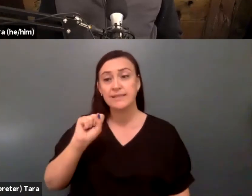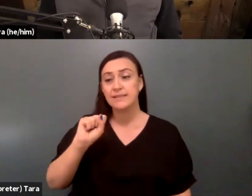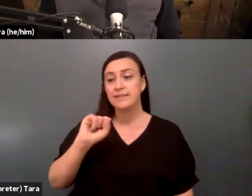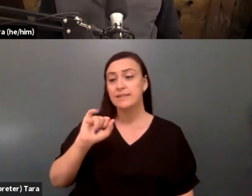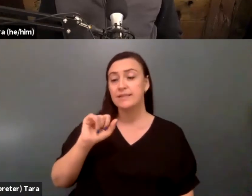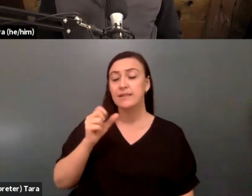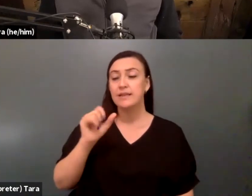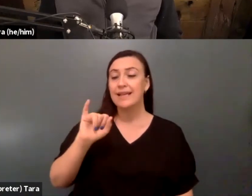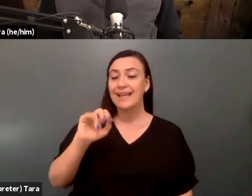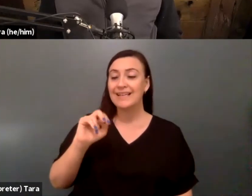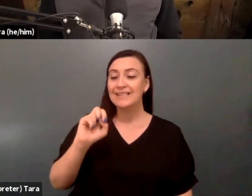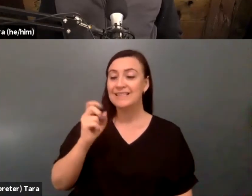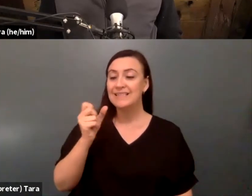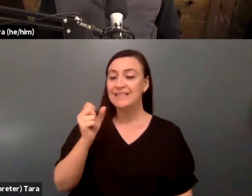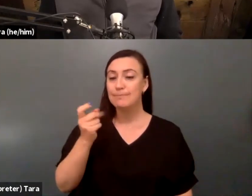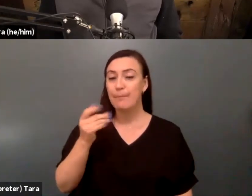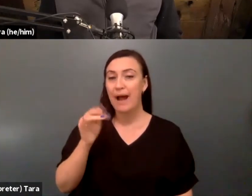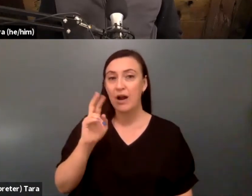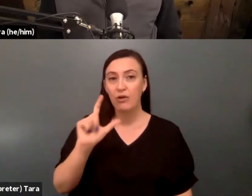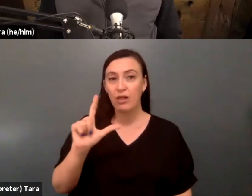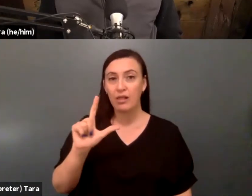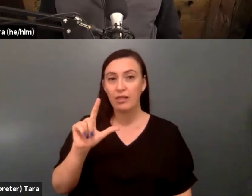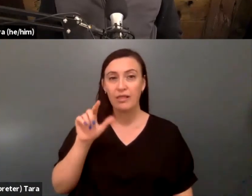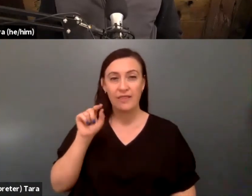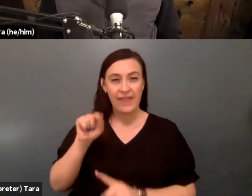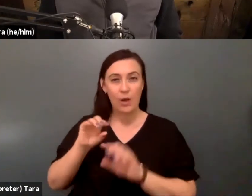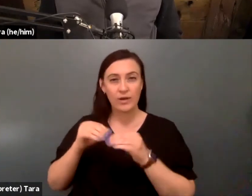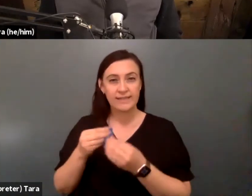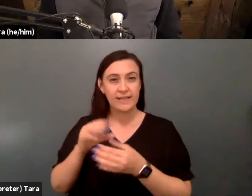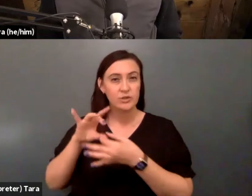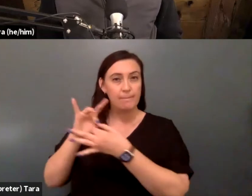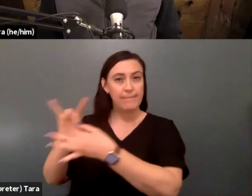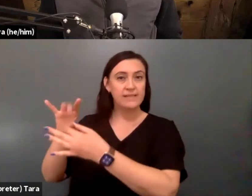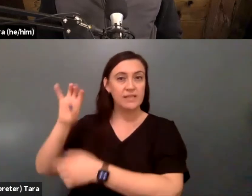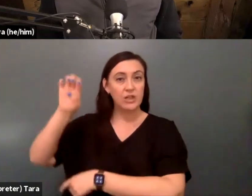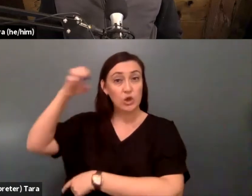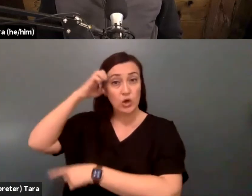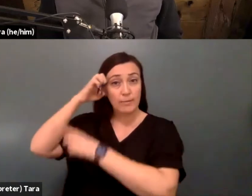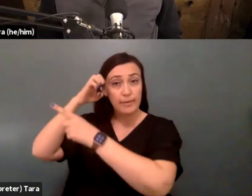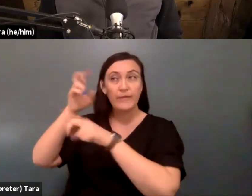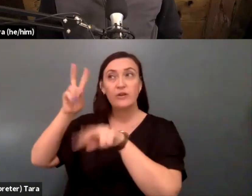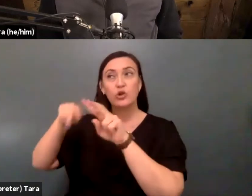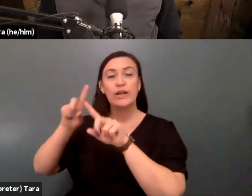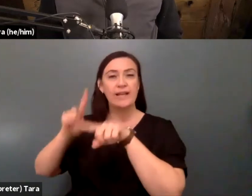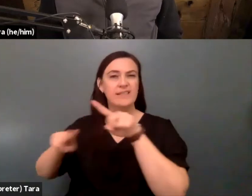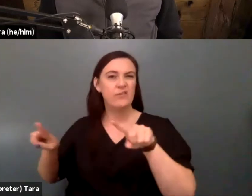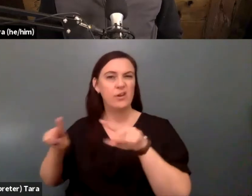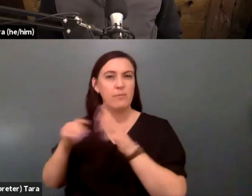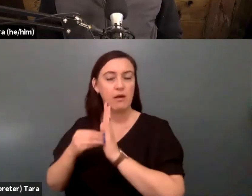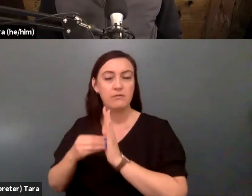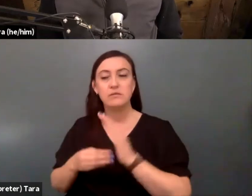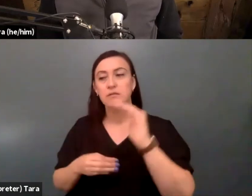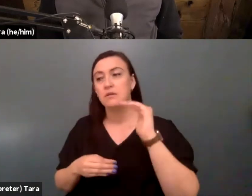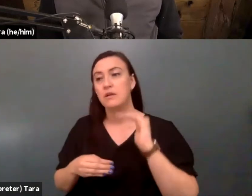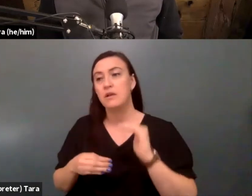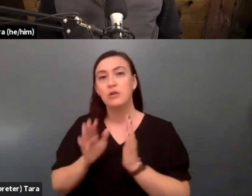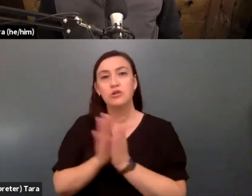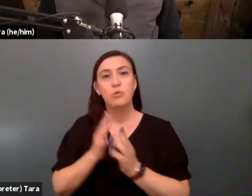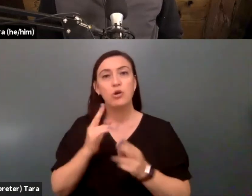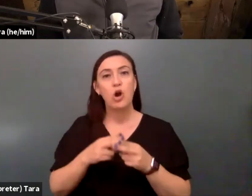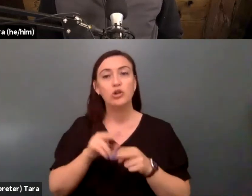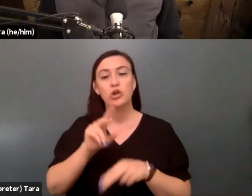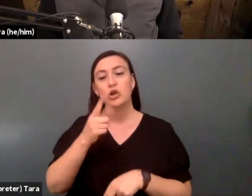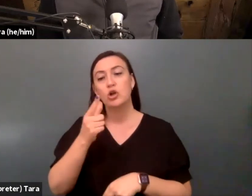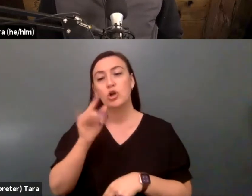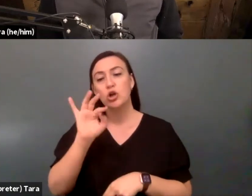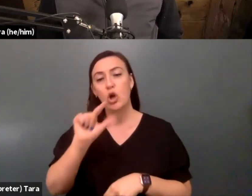is an organization that is based in Europe that's looking at different models. There's a book, Going Horizontal.